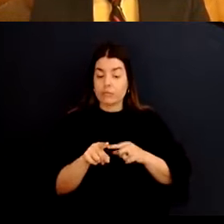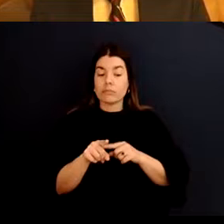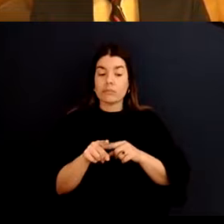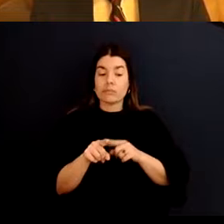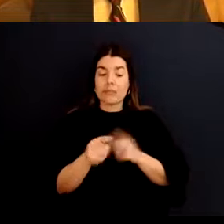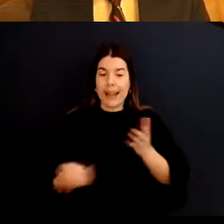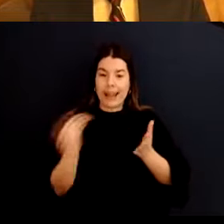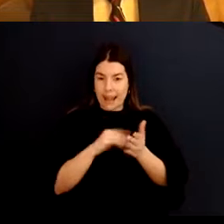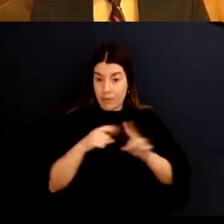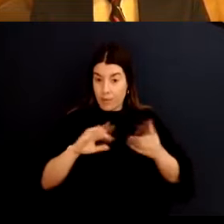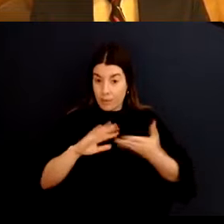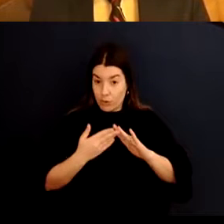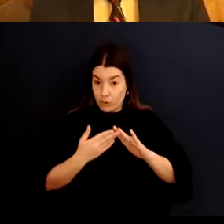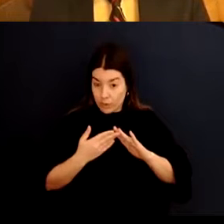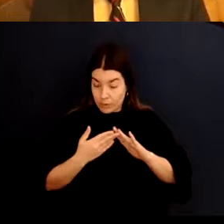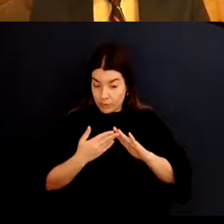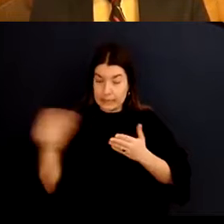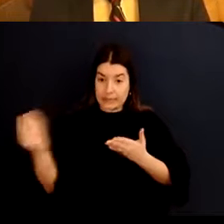community.